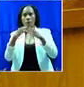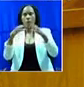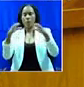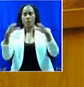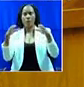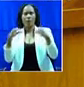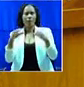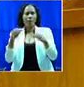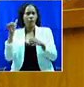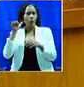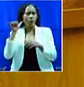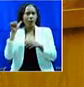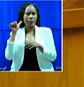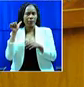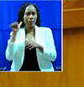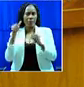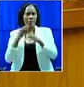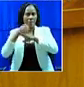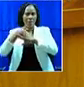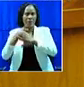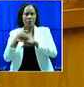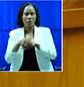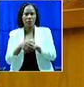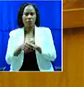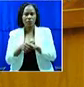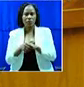woman's signal.